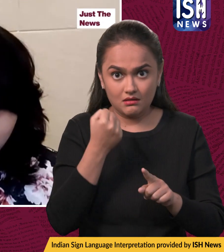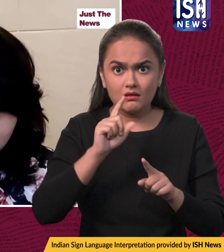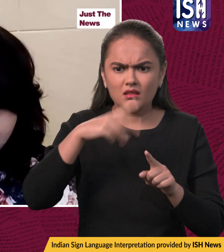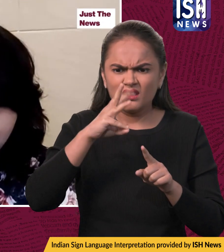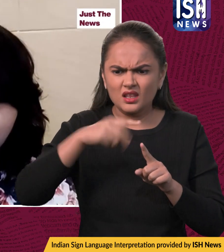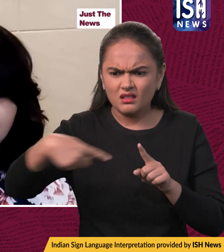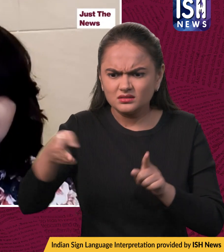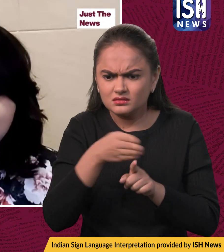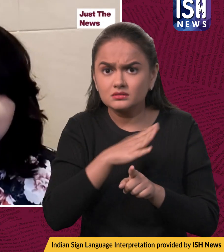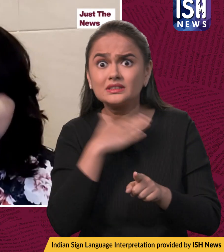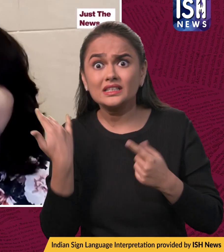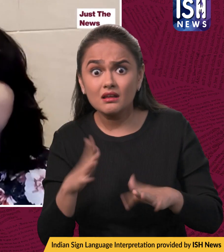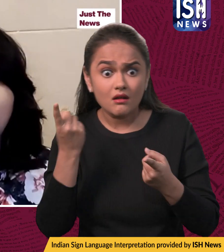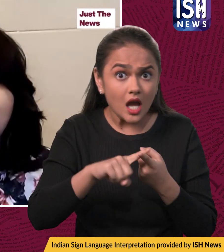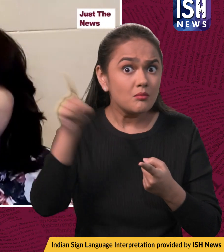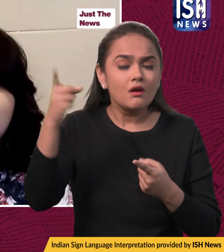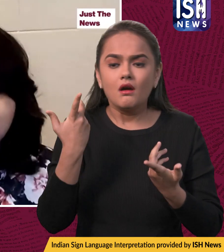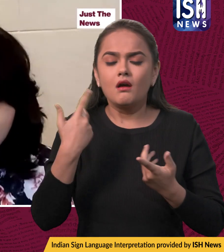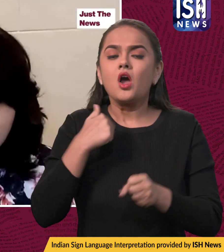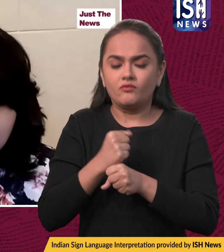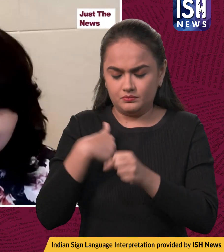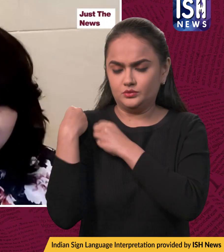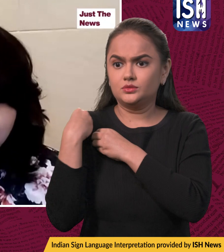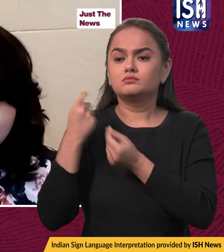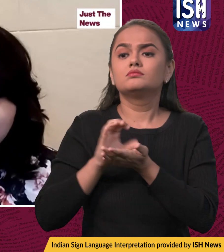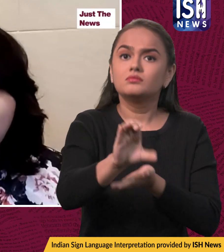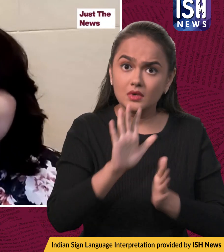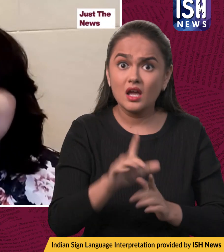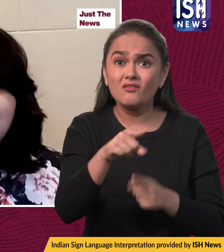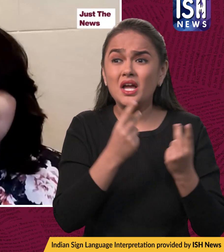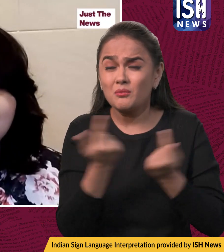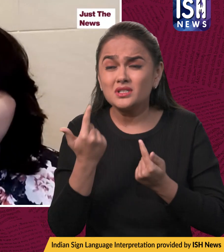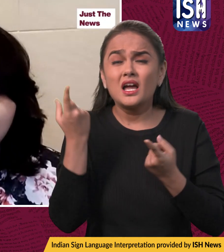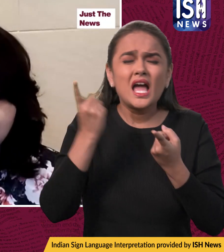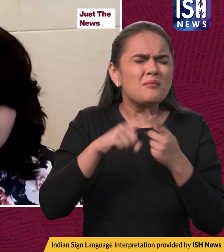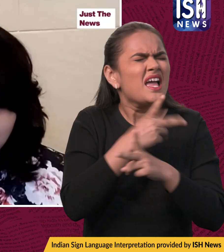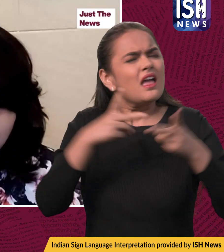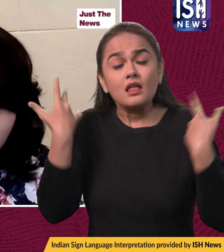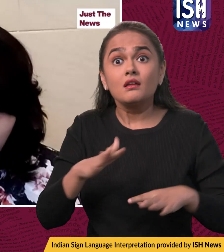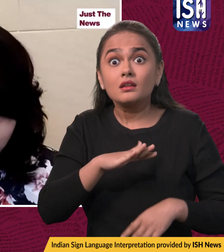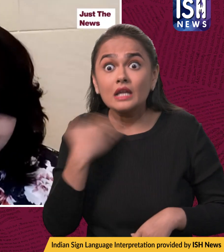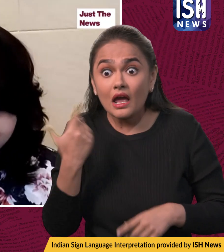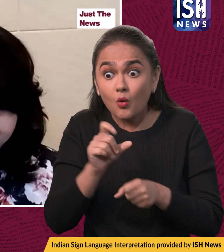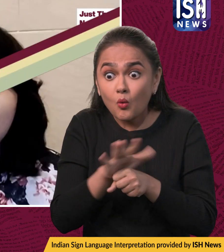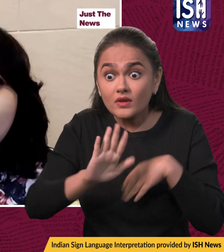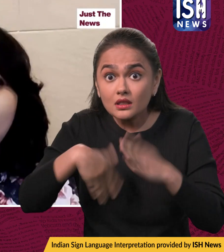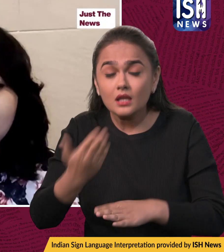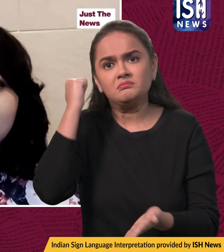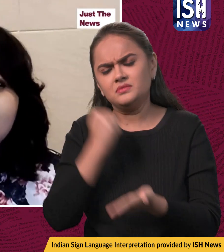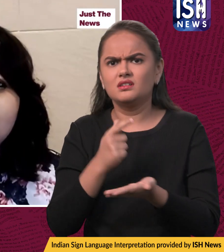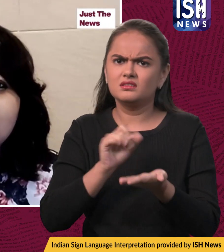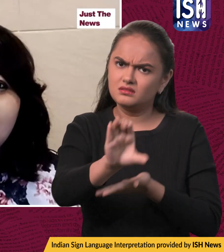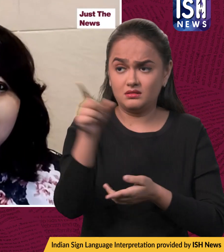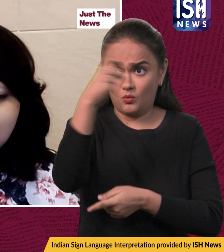testing positive for COVID is eligible for that compensation, irrespective of what the immediate cause of death was.